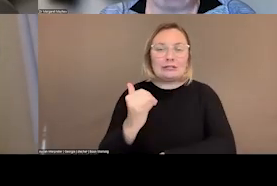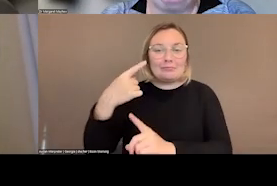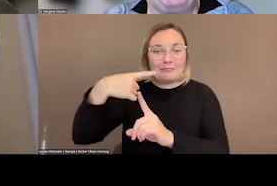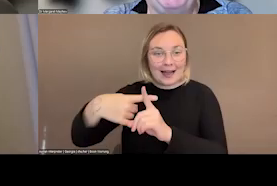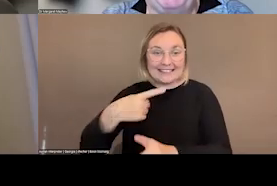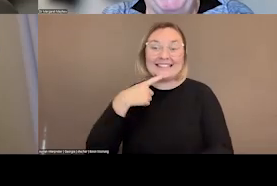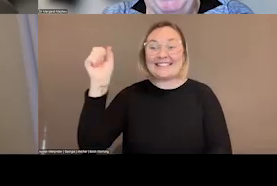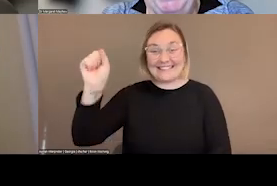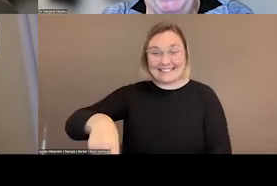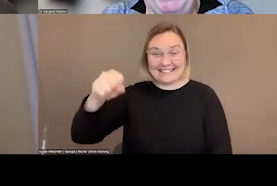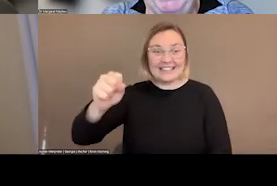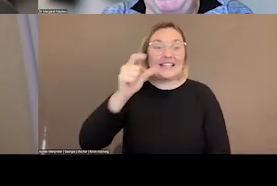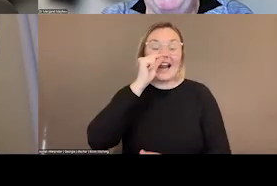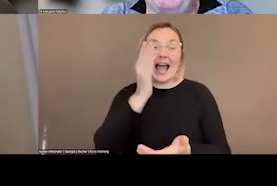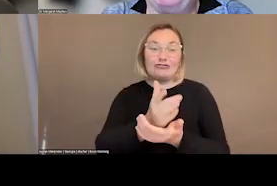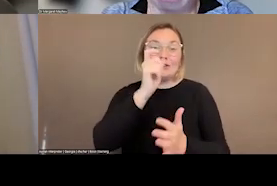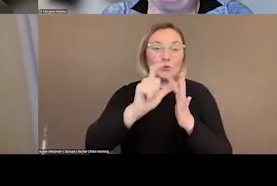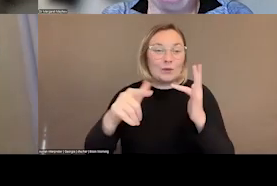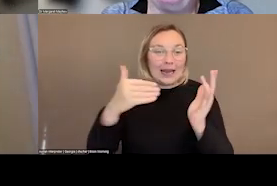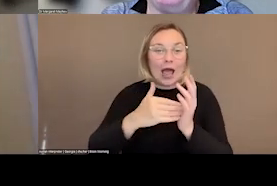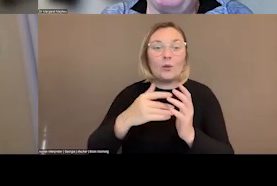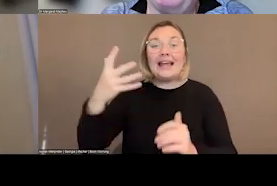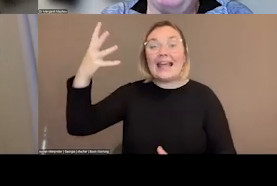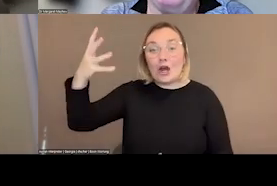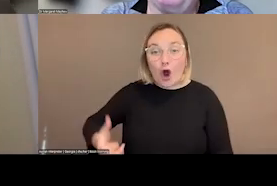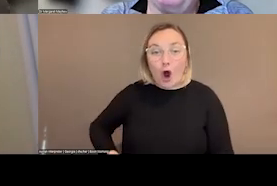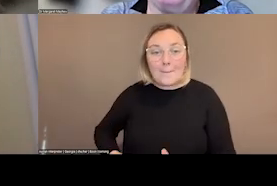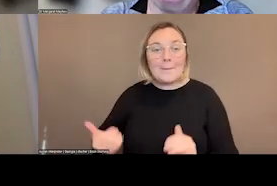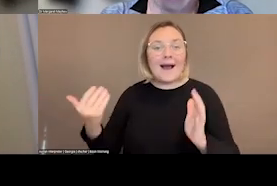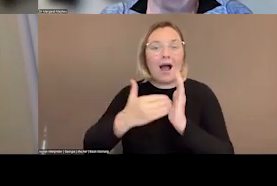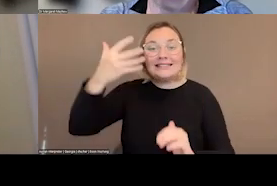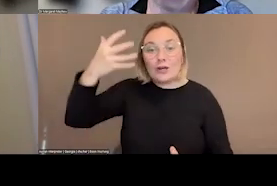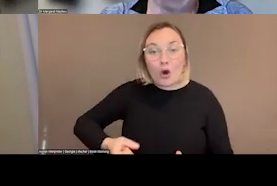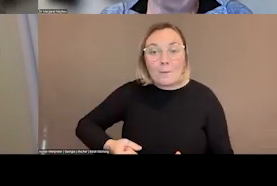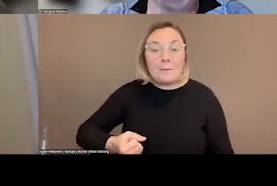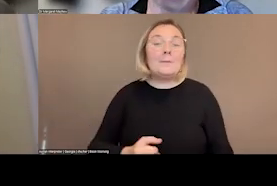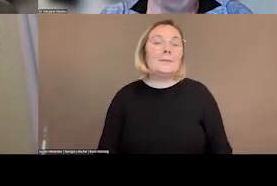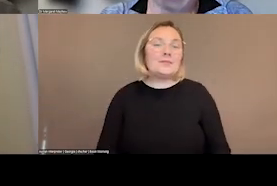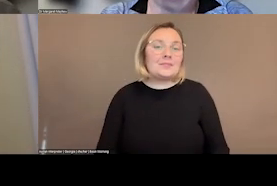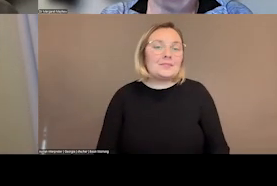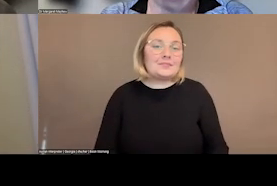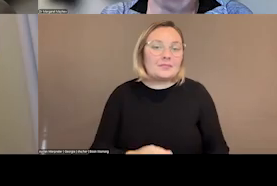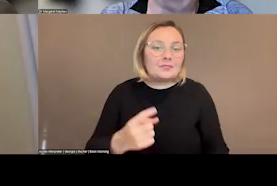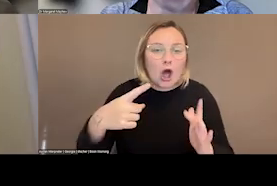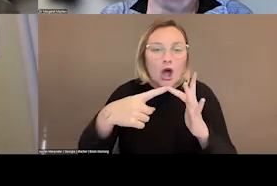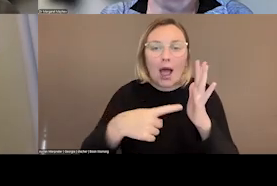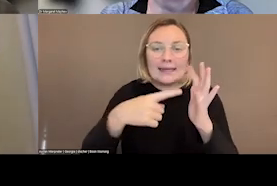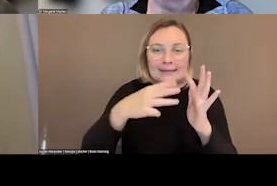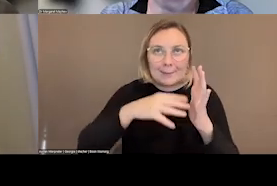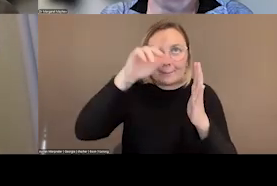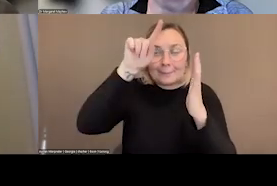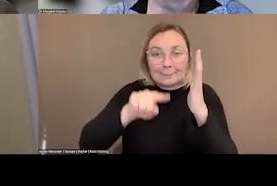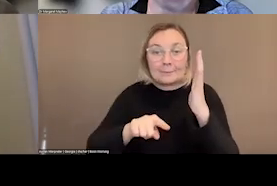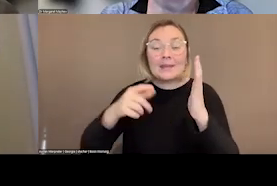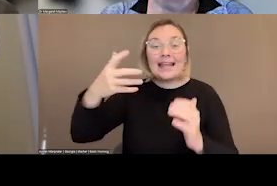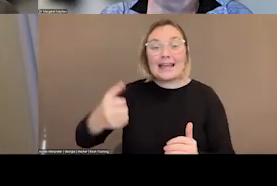here we go. We can actually do things. We go income, add some income. Let's have a think. We'll go item. So if income